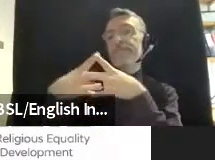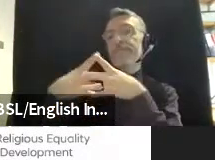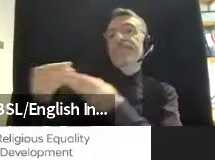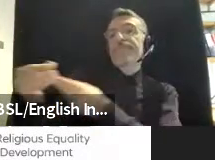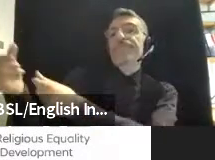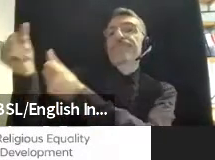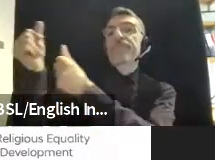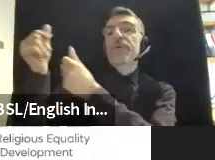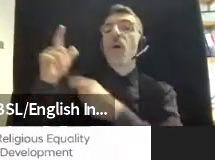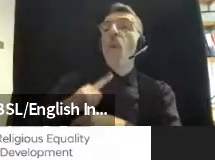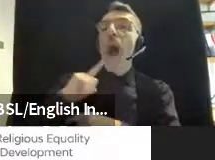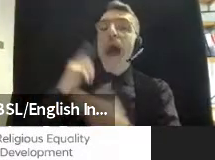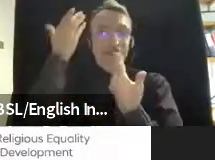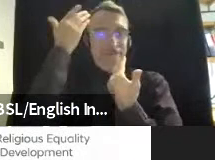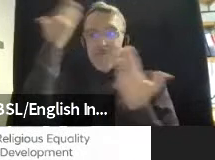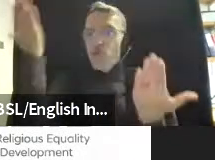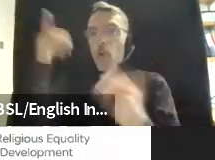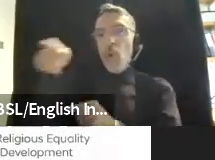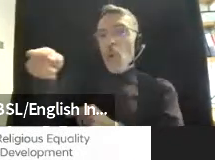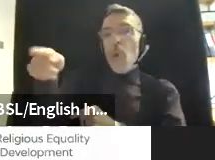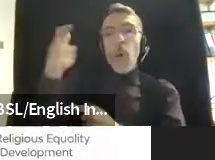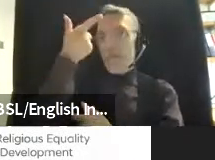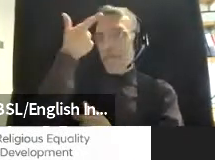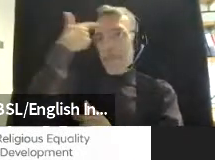without knowing a